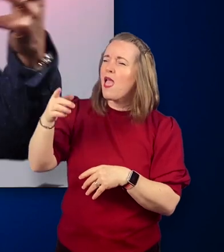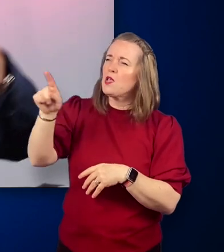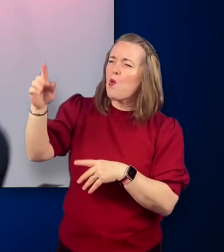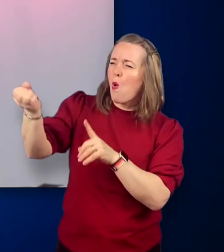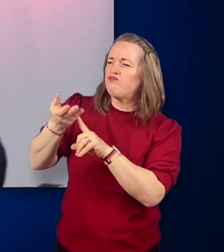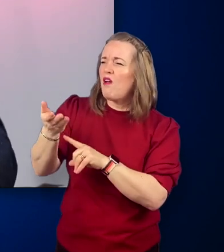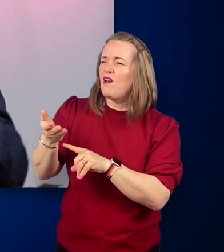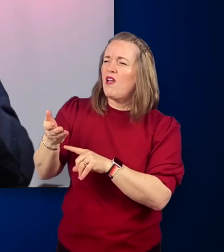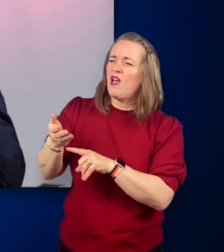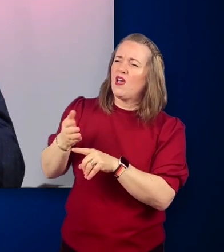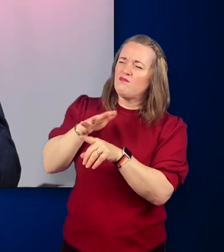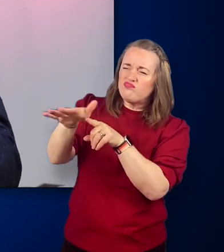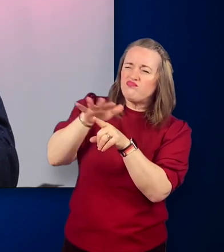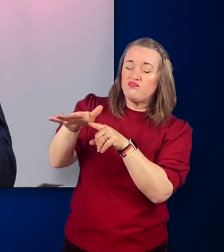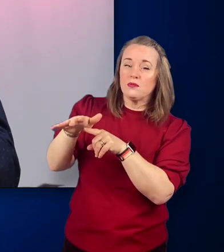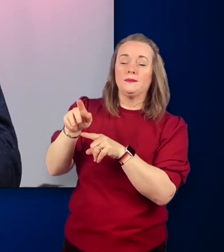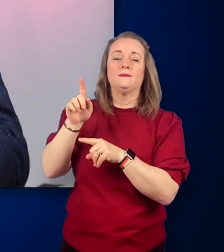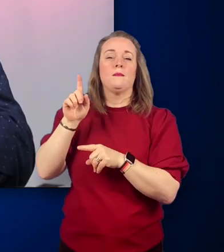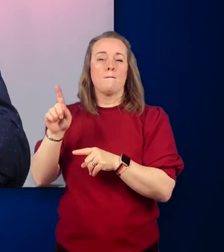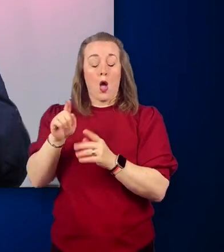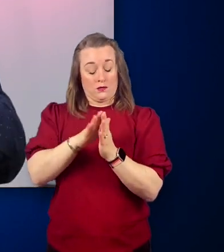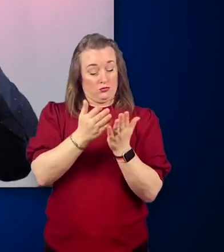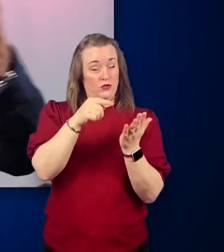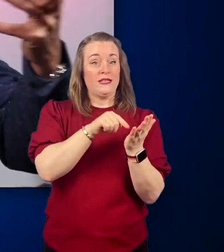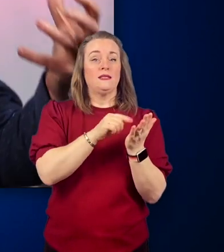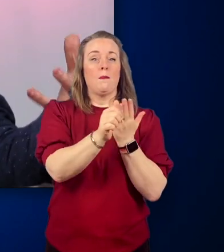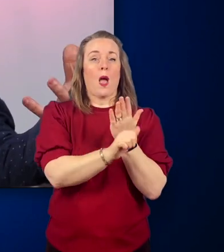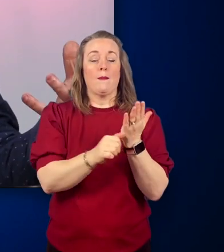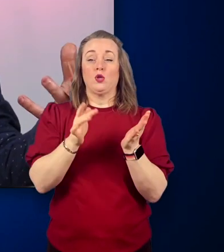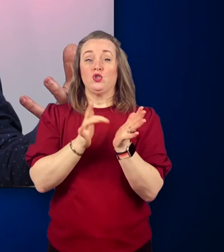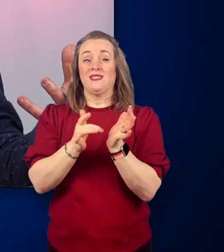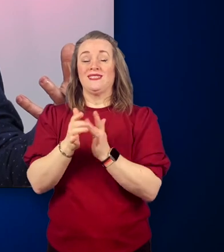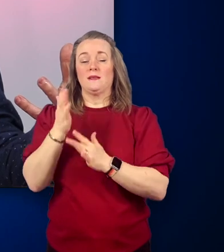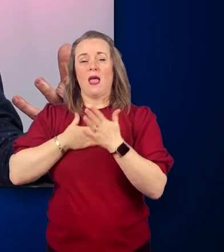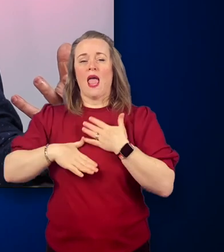prophet," but the passage said, like a lamb led to slaughter, he didn't open his mouth.